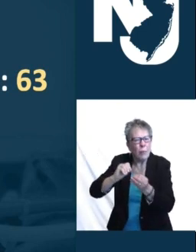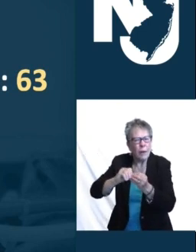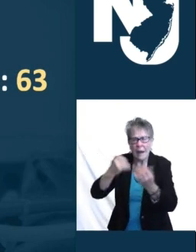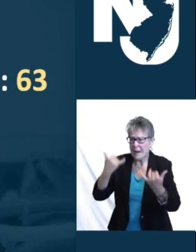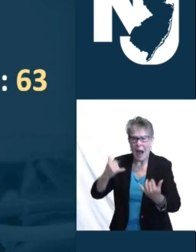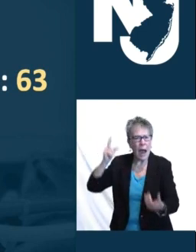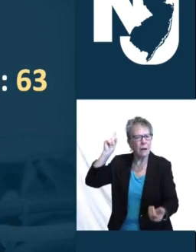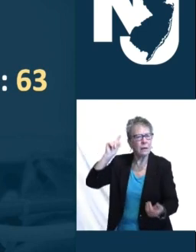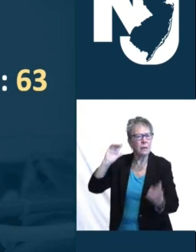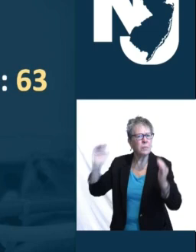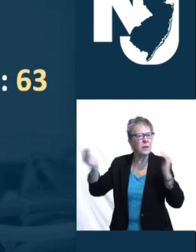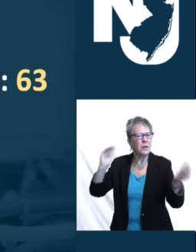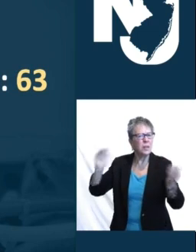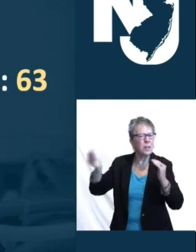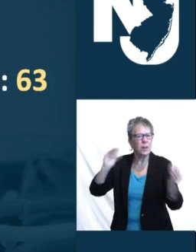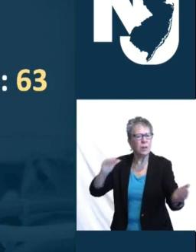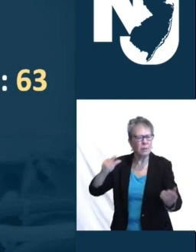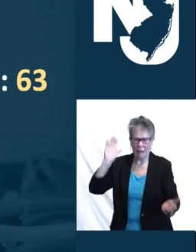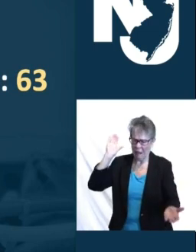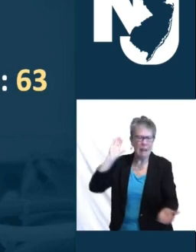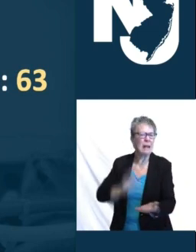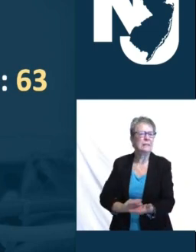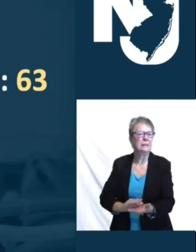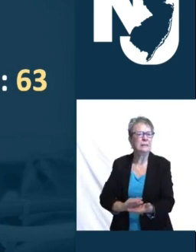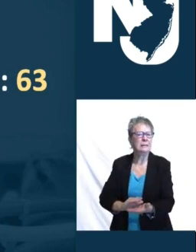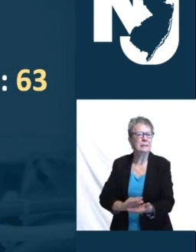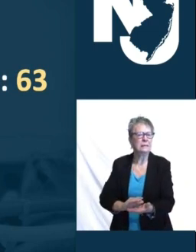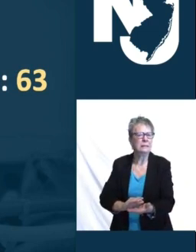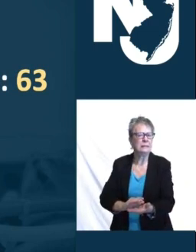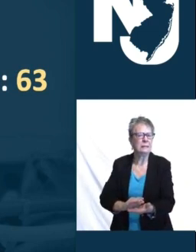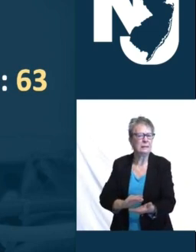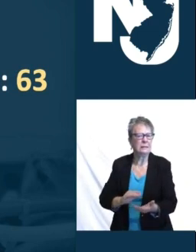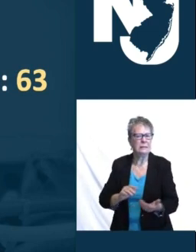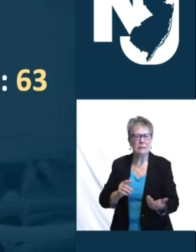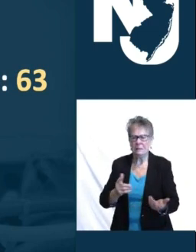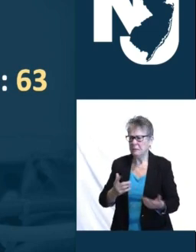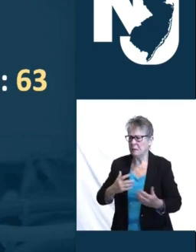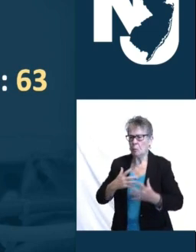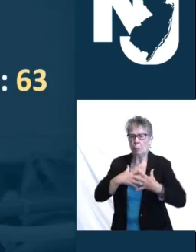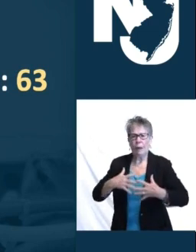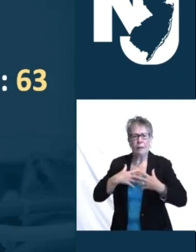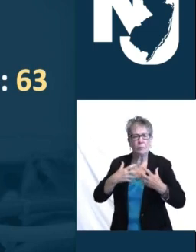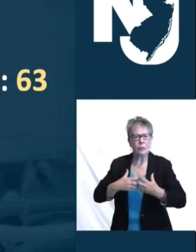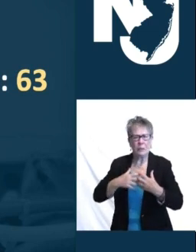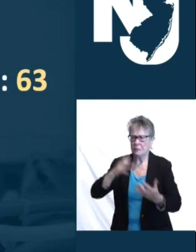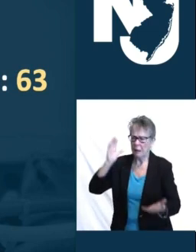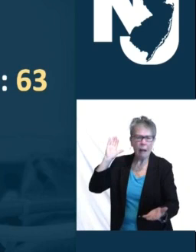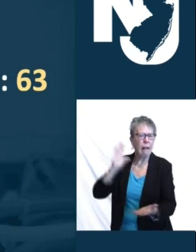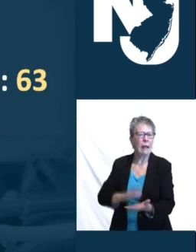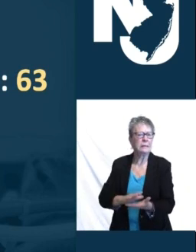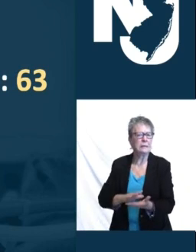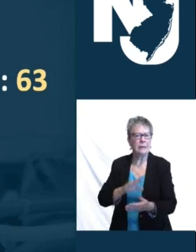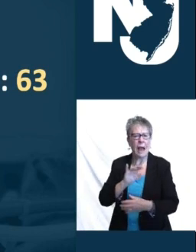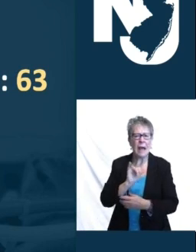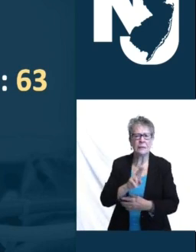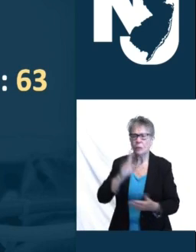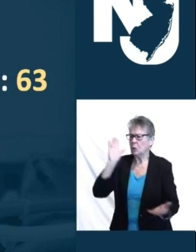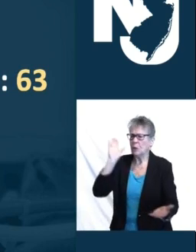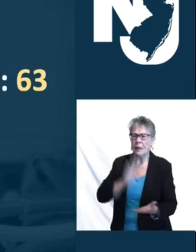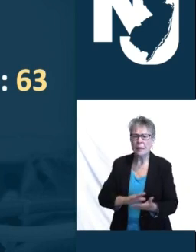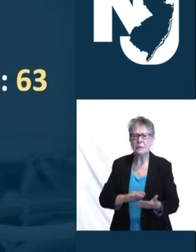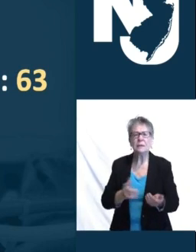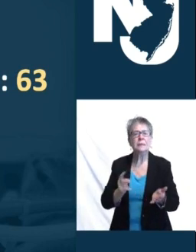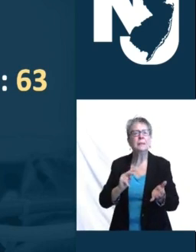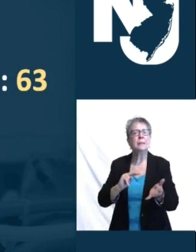then, and ventilator use is down by more than half. Suffice it to say, the vaccines have helped our hospitals escape